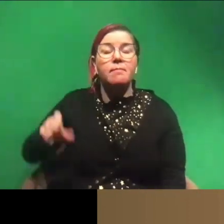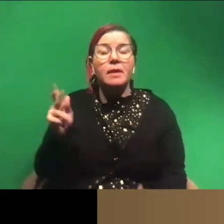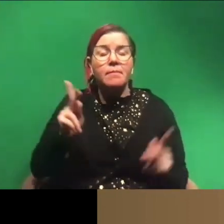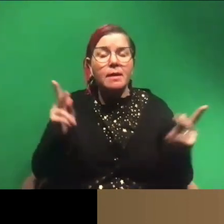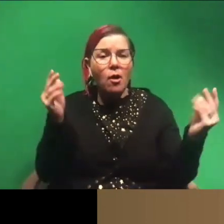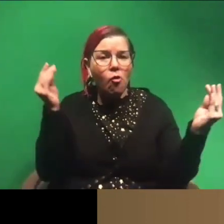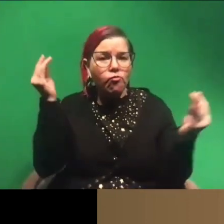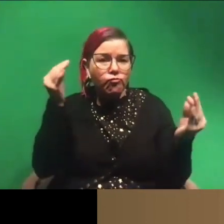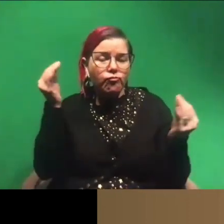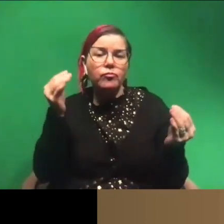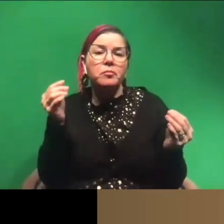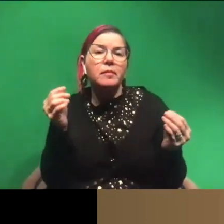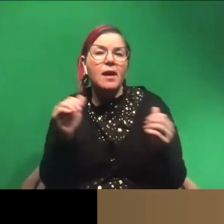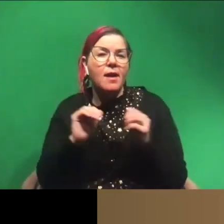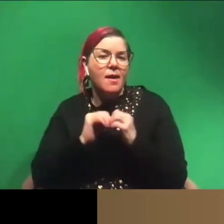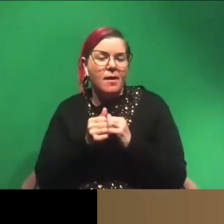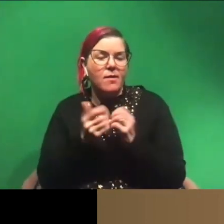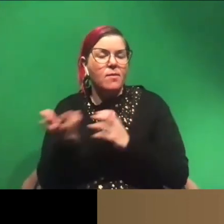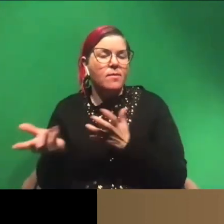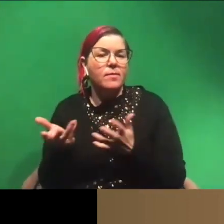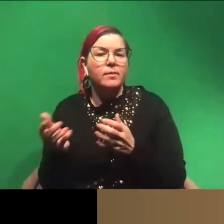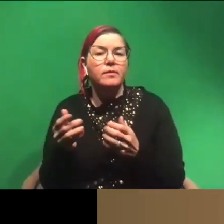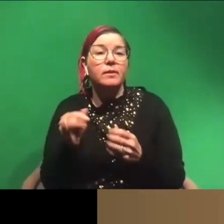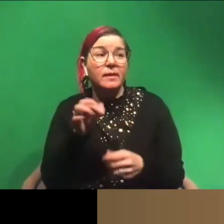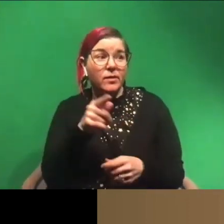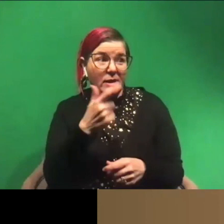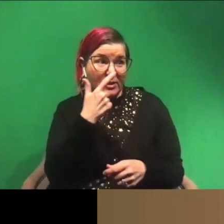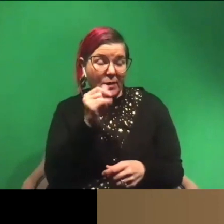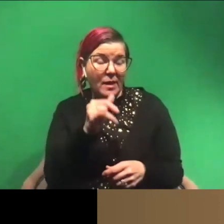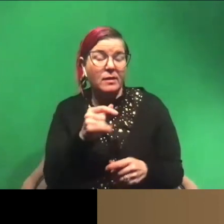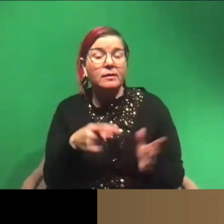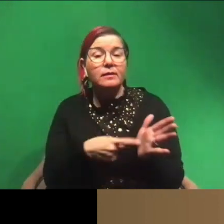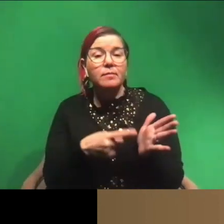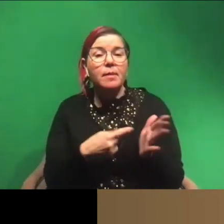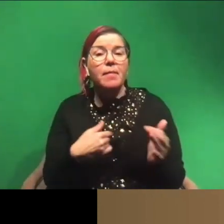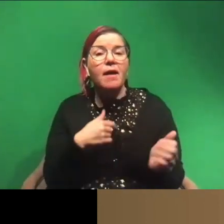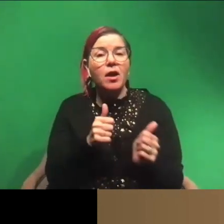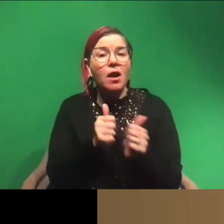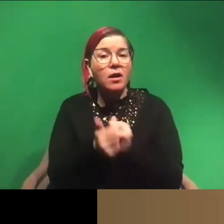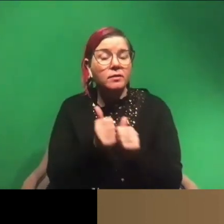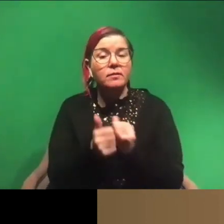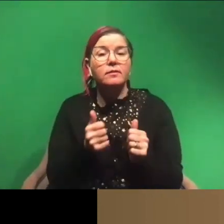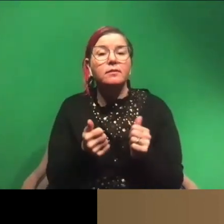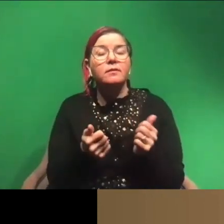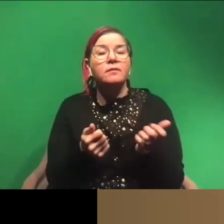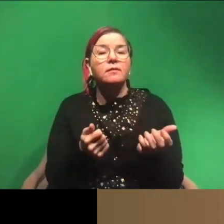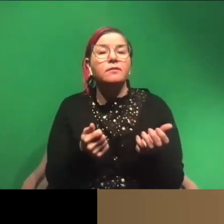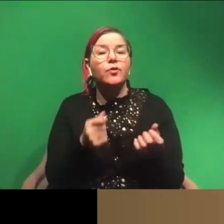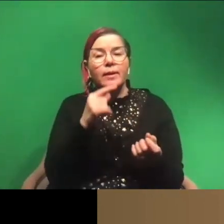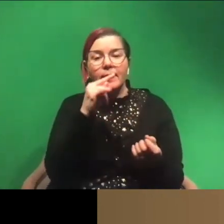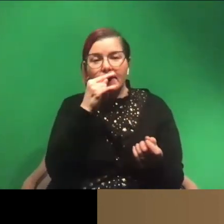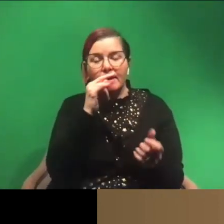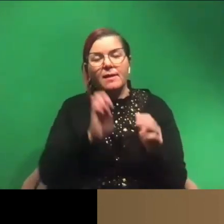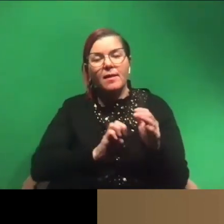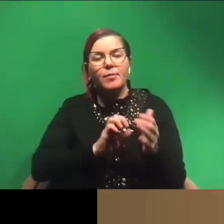it and thinking about how we would do it. So if that's something you're interested in, sometimes there's even contests for kids in